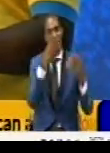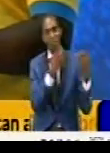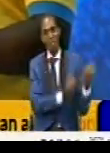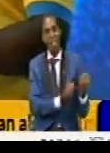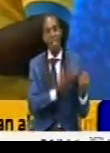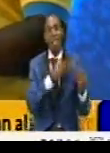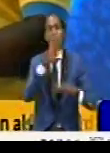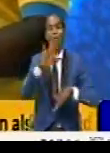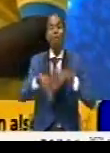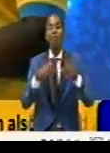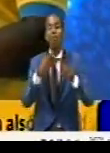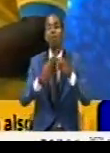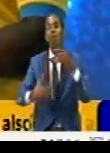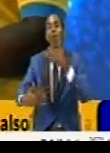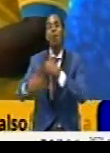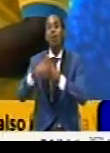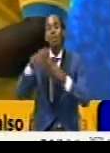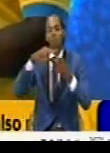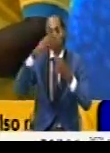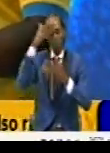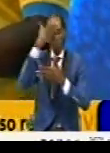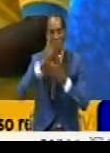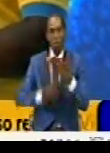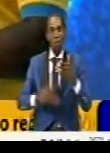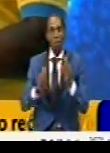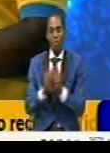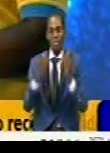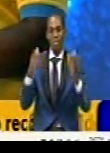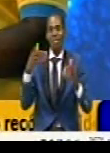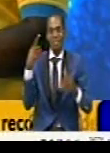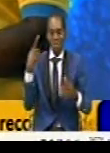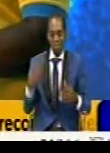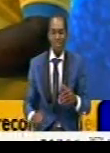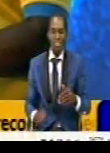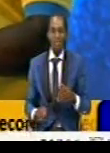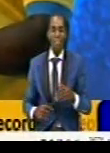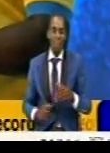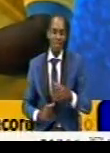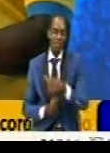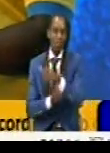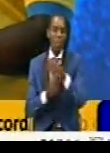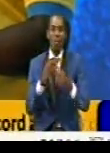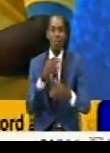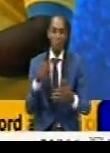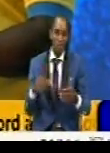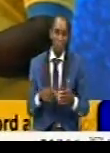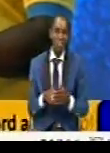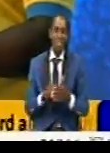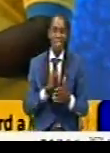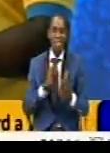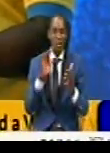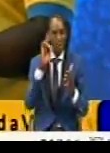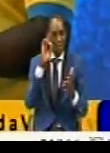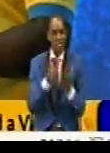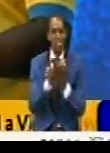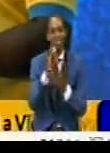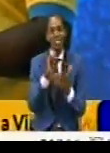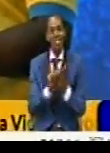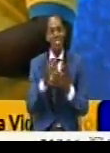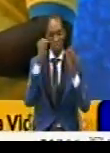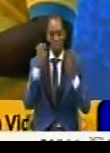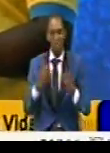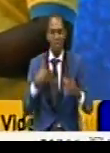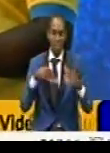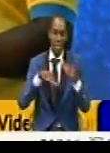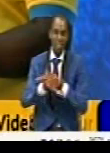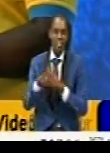to exercise his strength there and he walked from the back to the front without the aid of